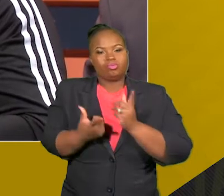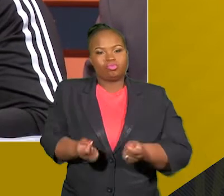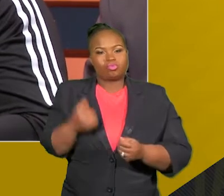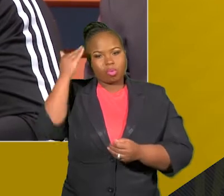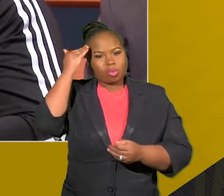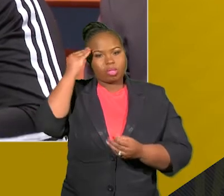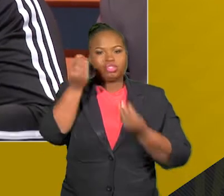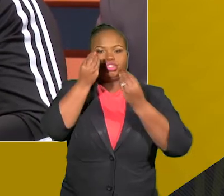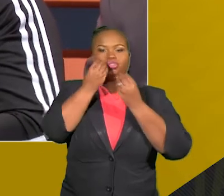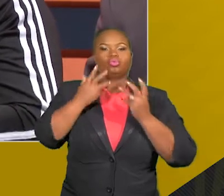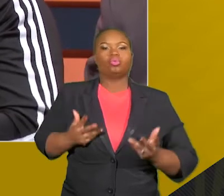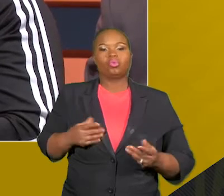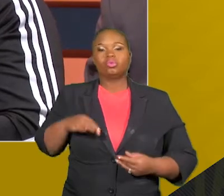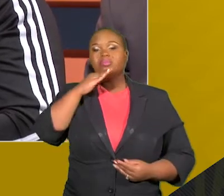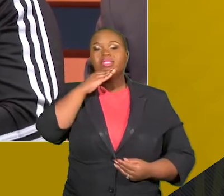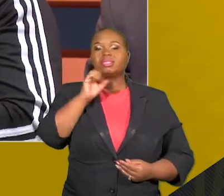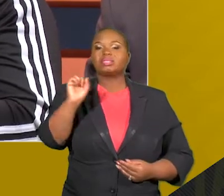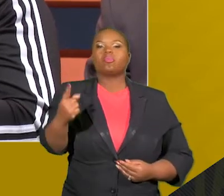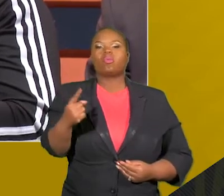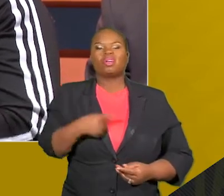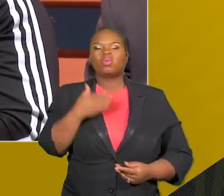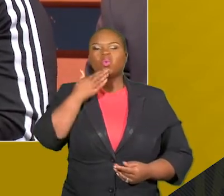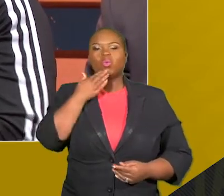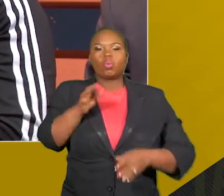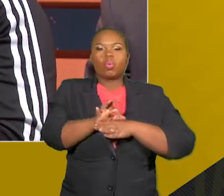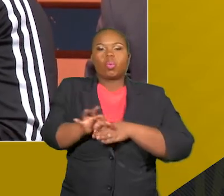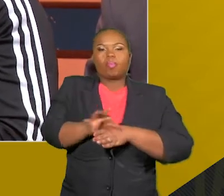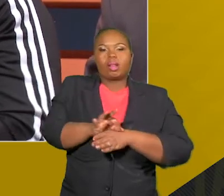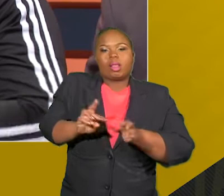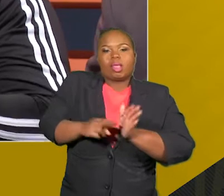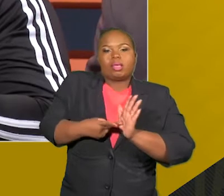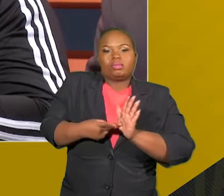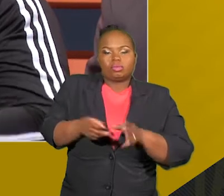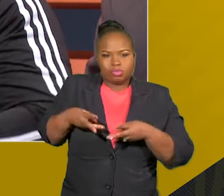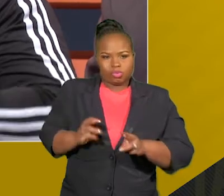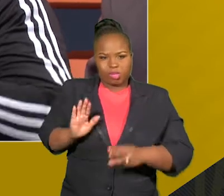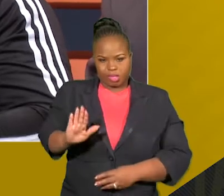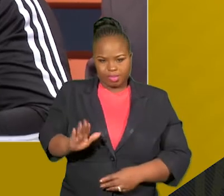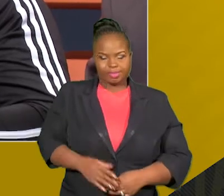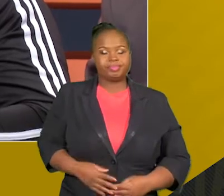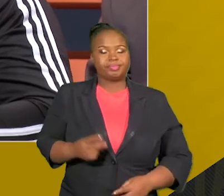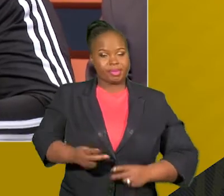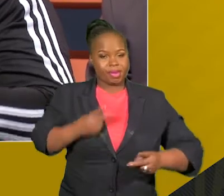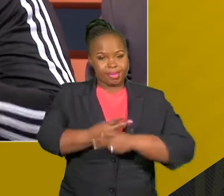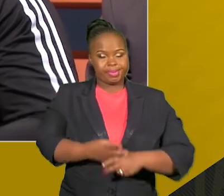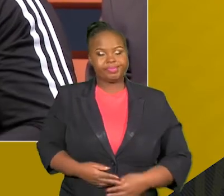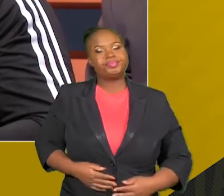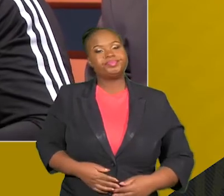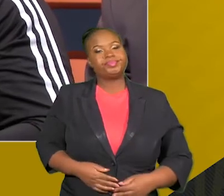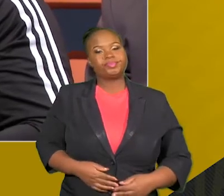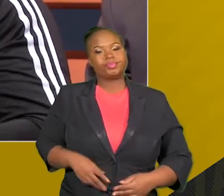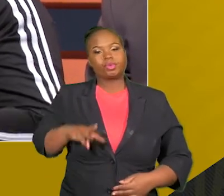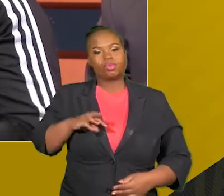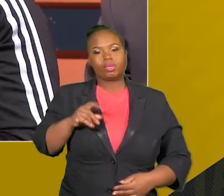orchestrated, it means somebody set it to be in a certain way. Going a step further, from Willie